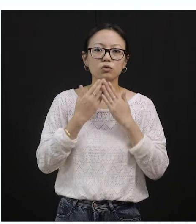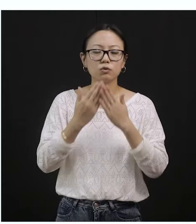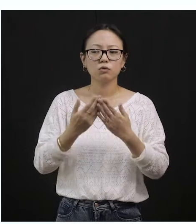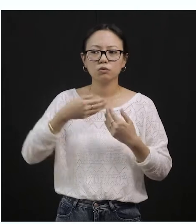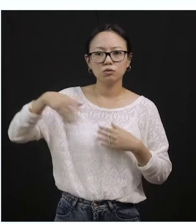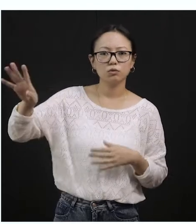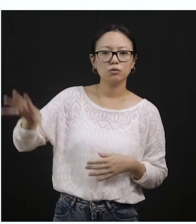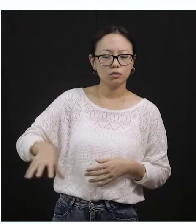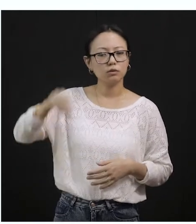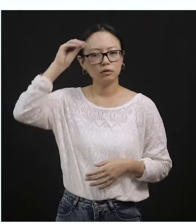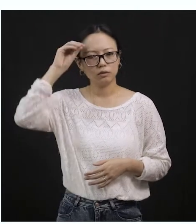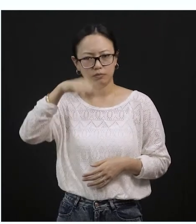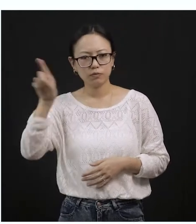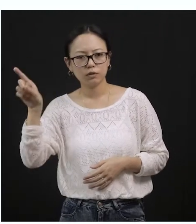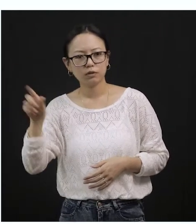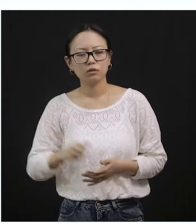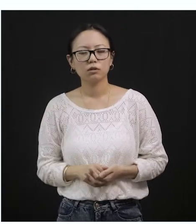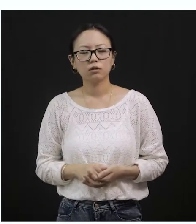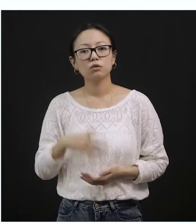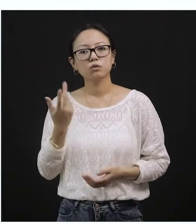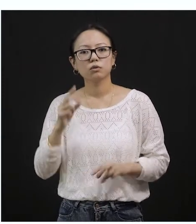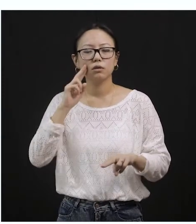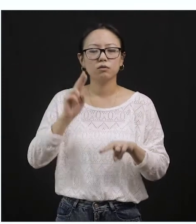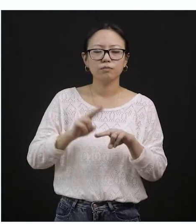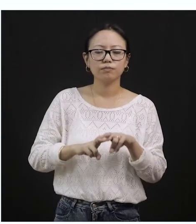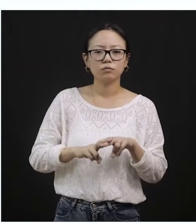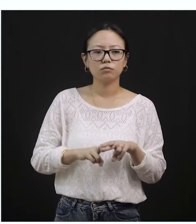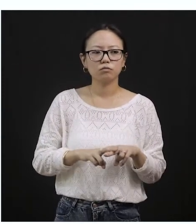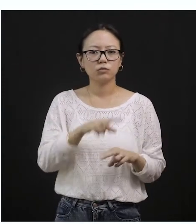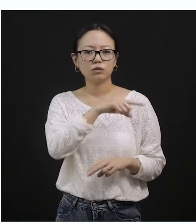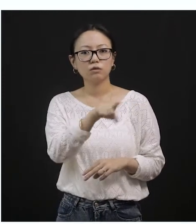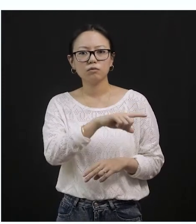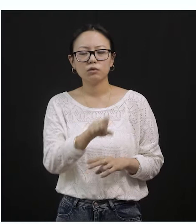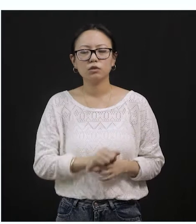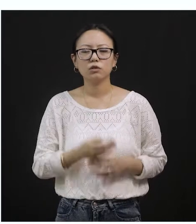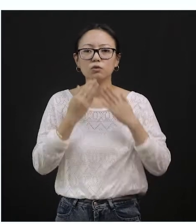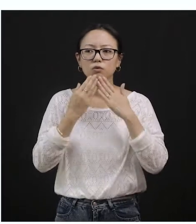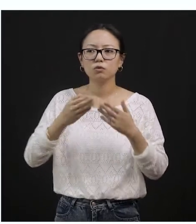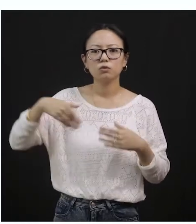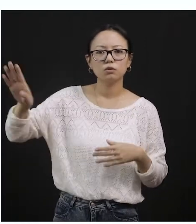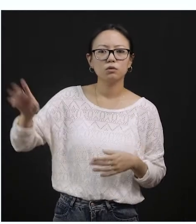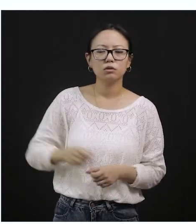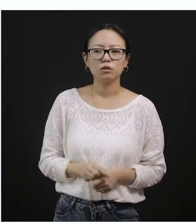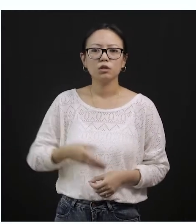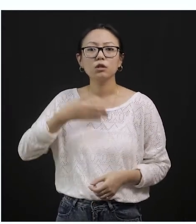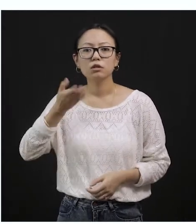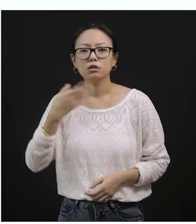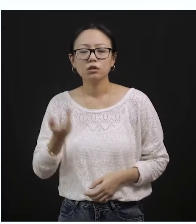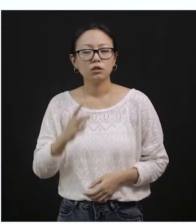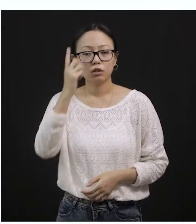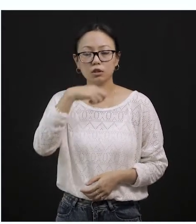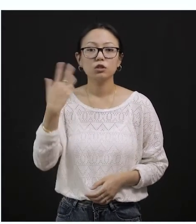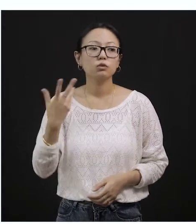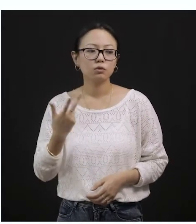question is, when they go to school, who's going to guide them? Who's going to teach them? So the answer to this question is, of course, it's